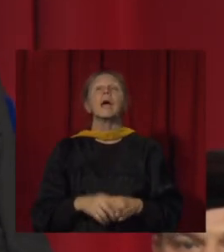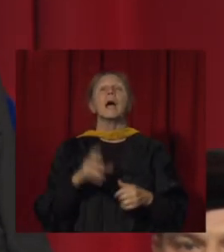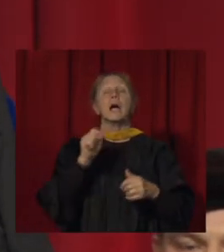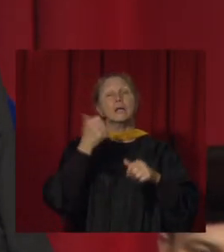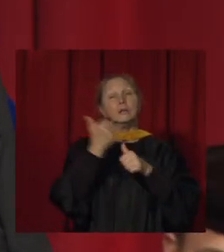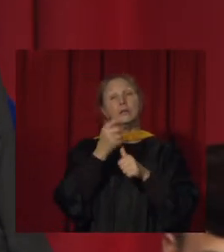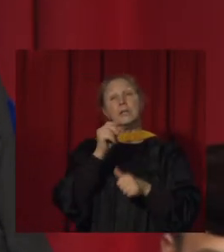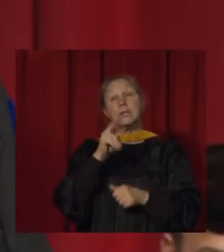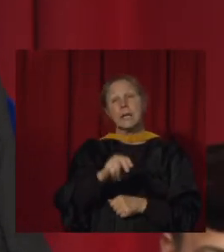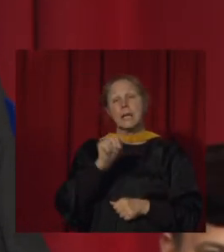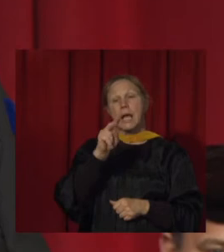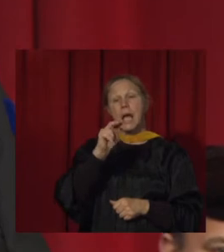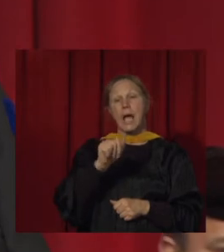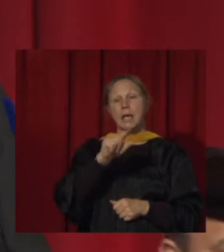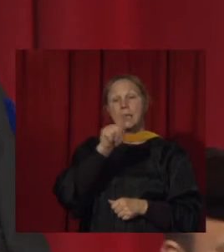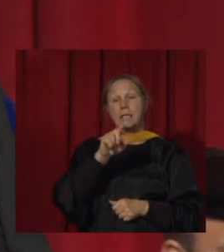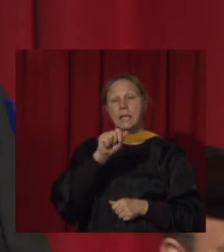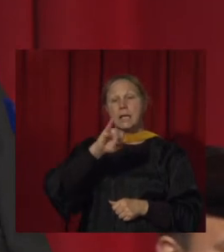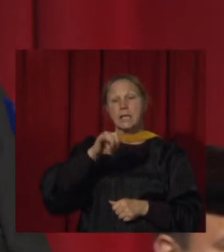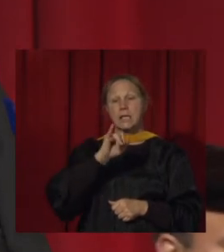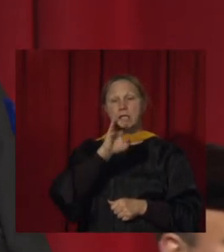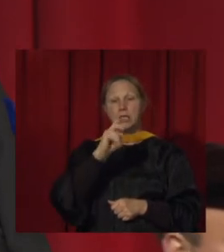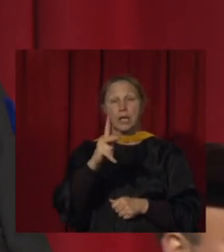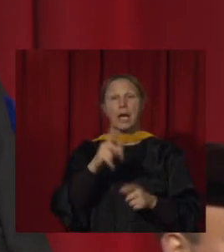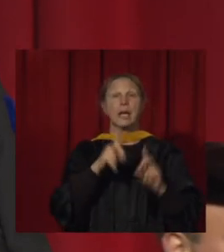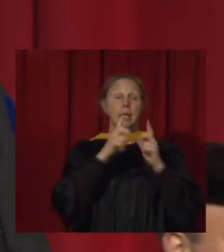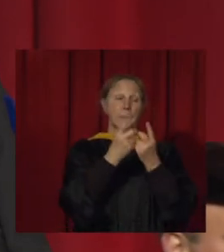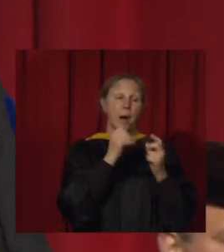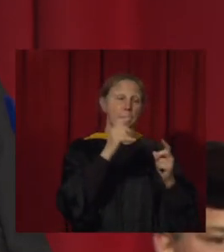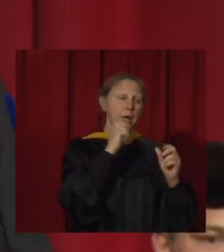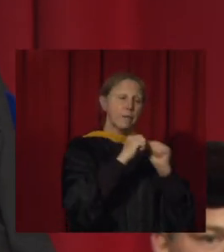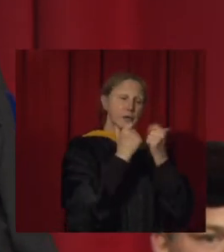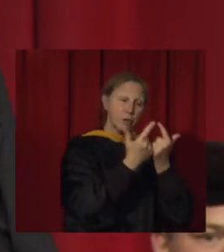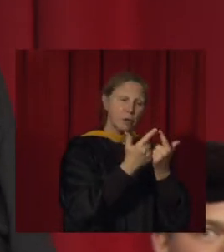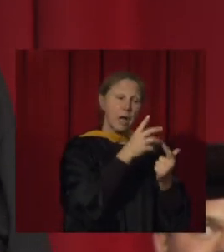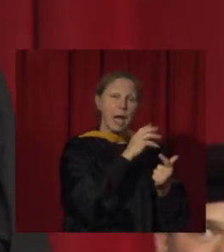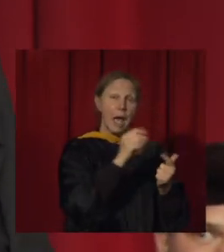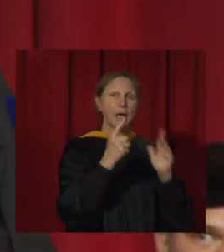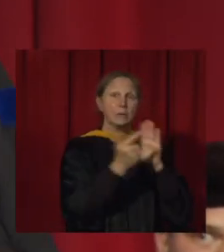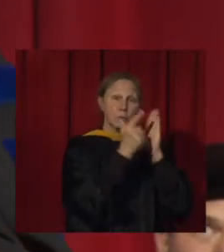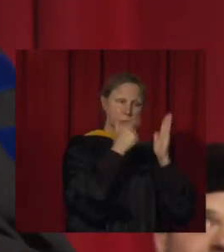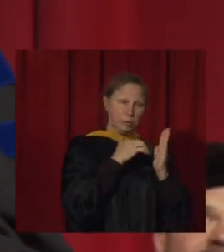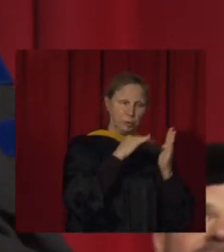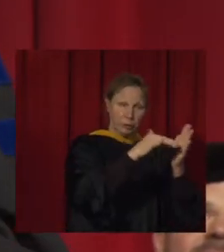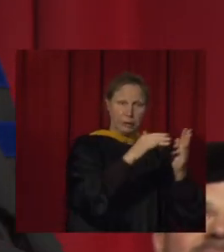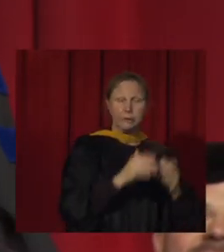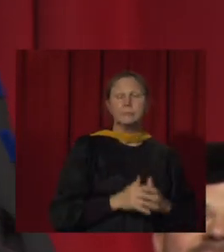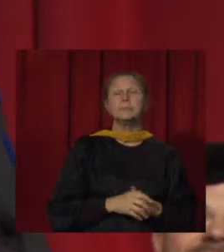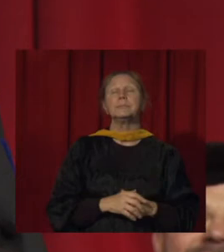Associate Dean Anna Zajcek, Professor, Department of Sociology and Criminology.